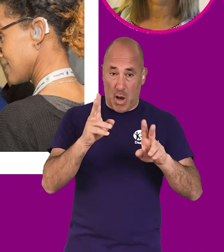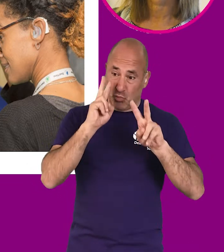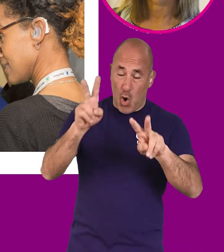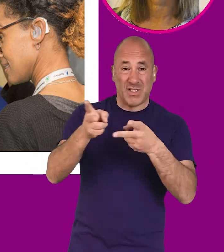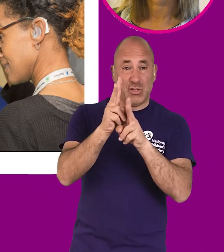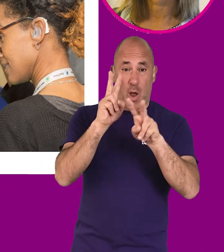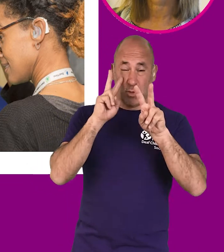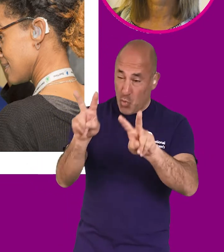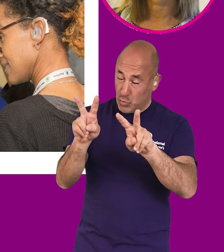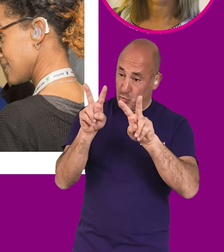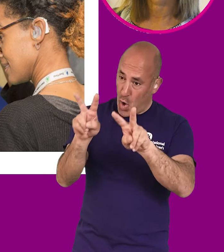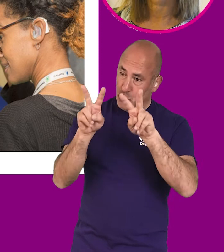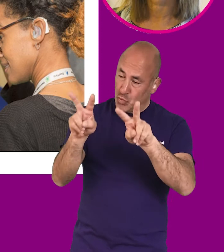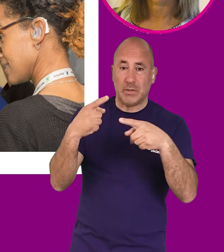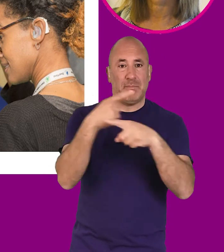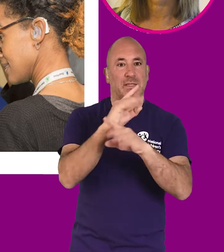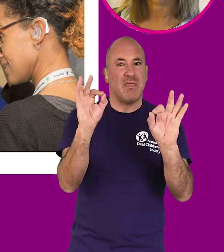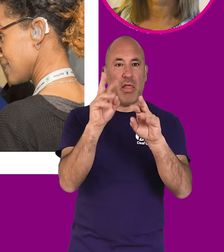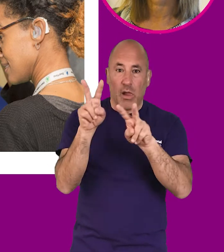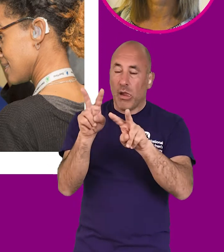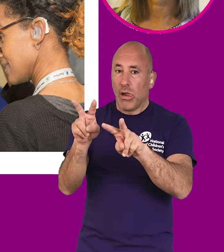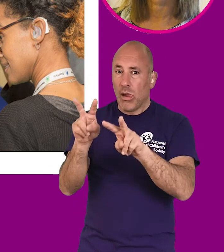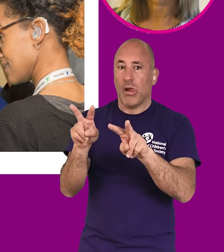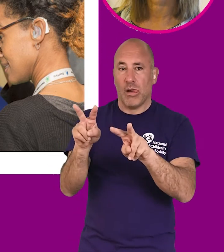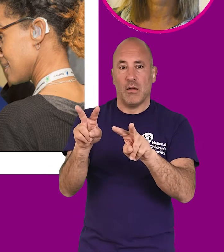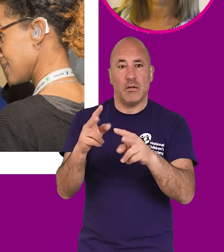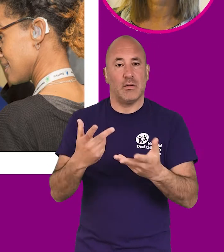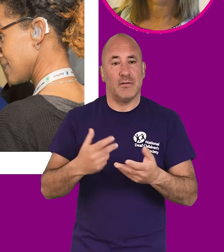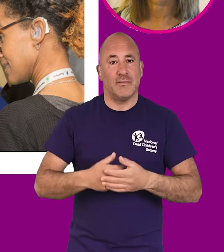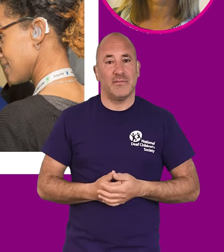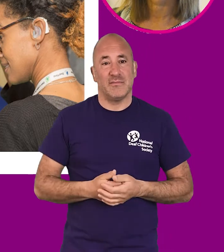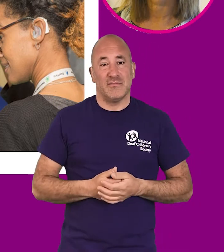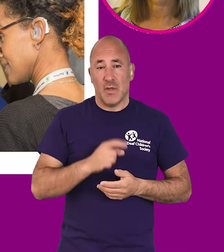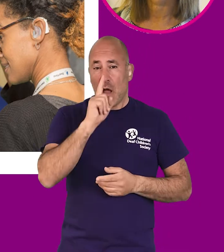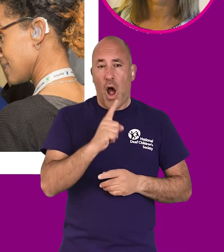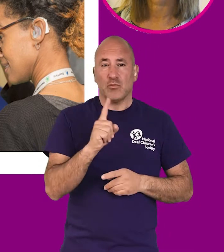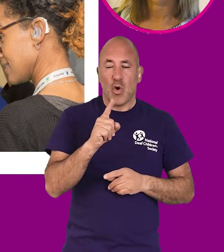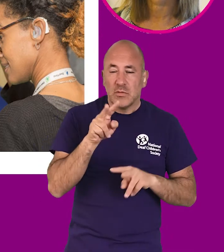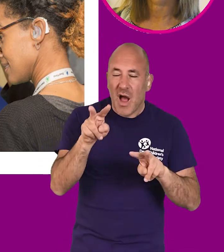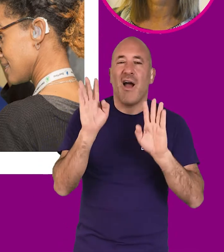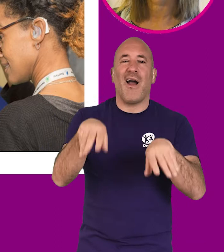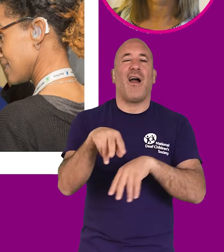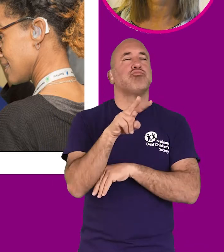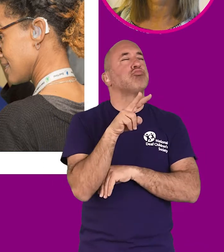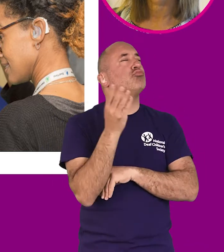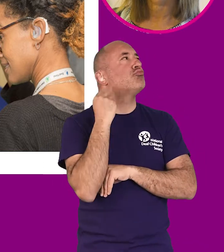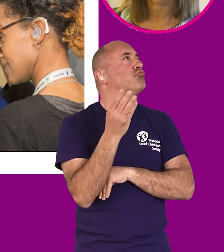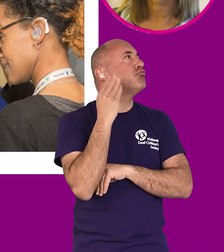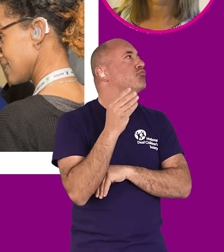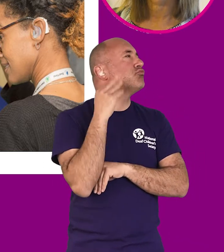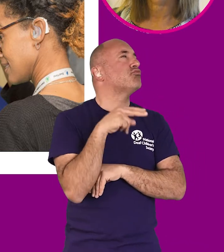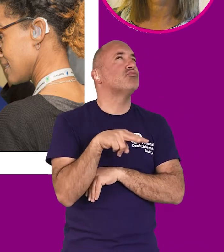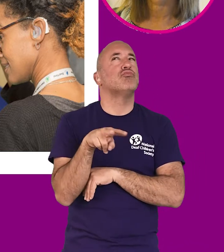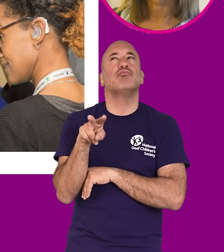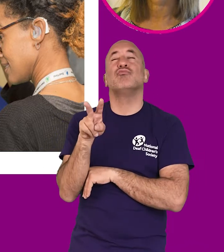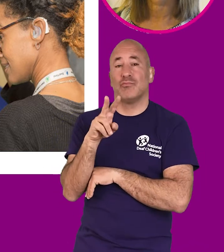I'm sure. And it's even worse for a deaf person because they are having to stare at that interpreter so that they don't miss